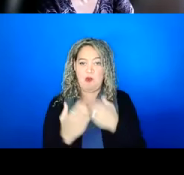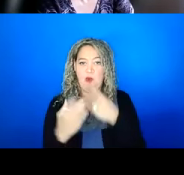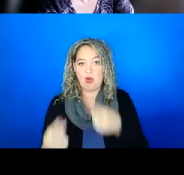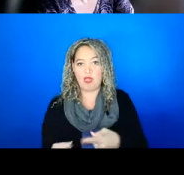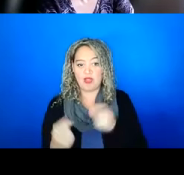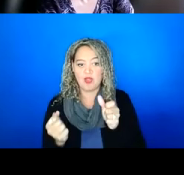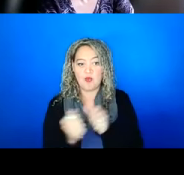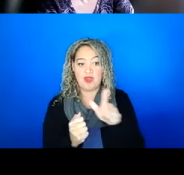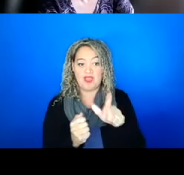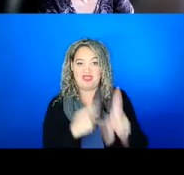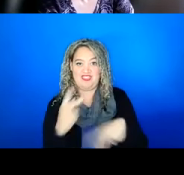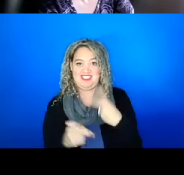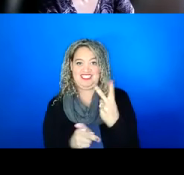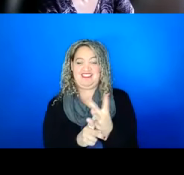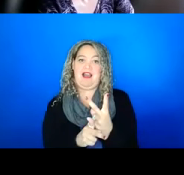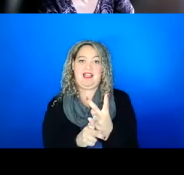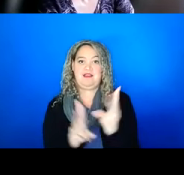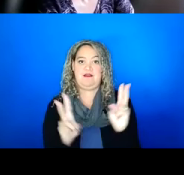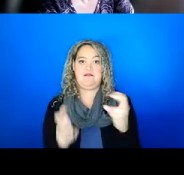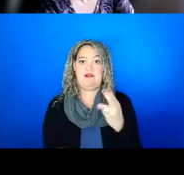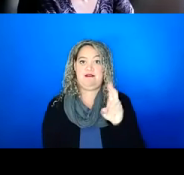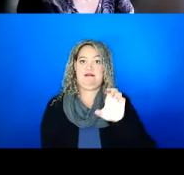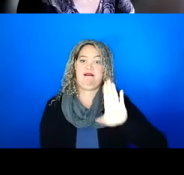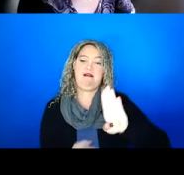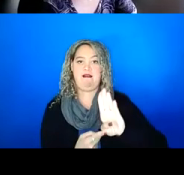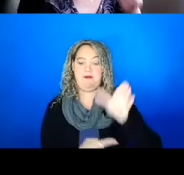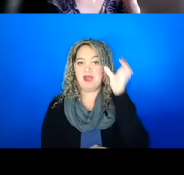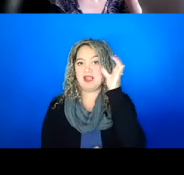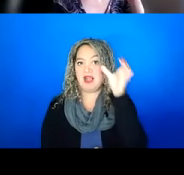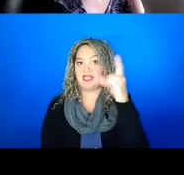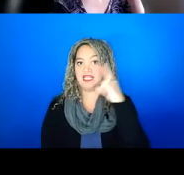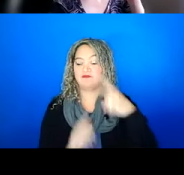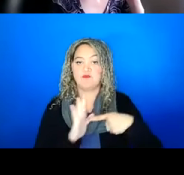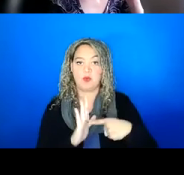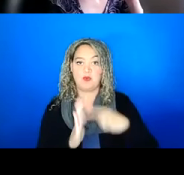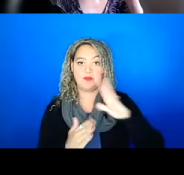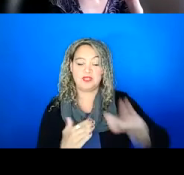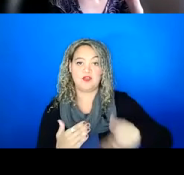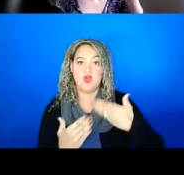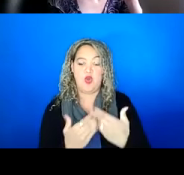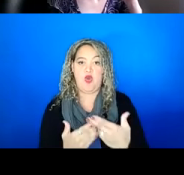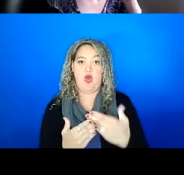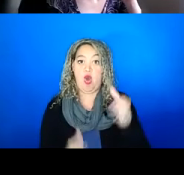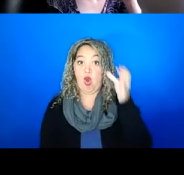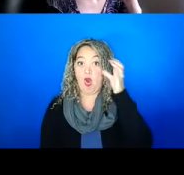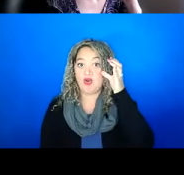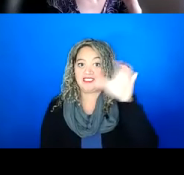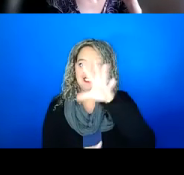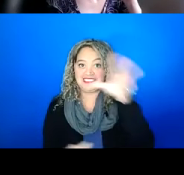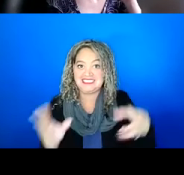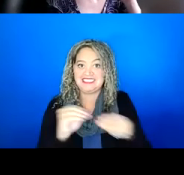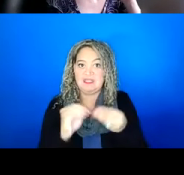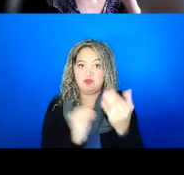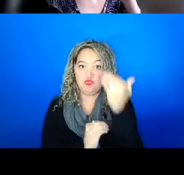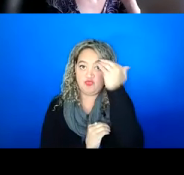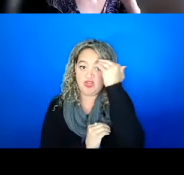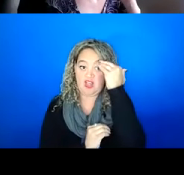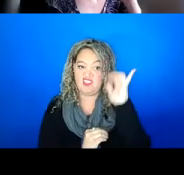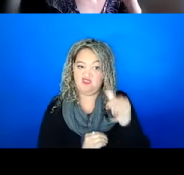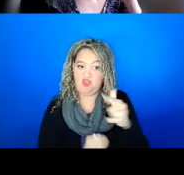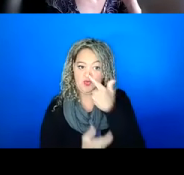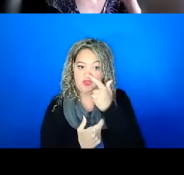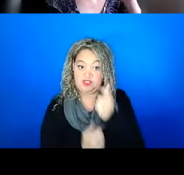this kind of hub idea for representing all conceptual knowledge. So those who are interested,